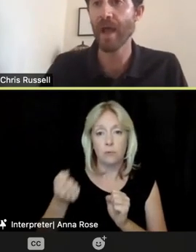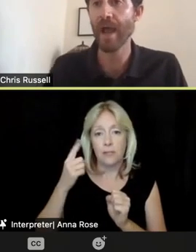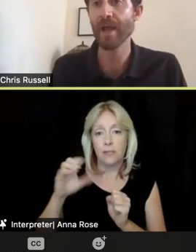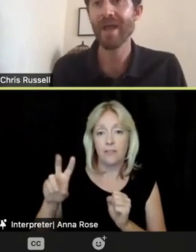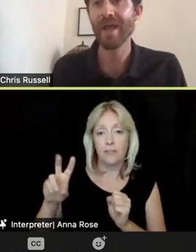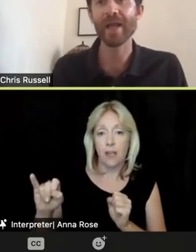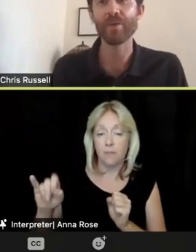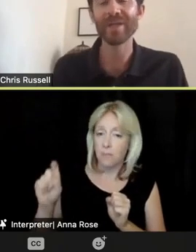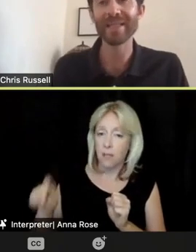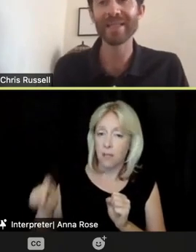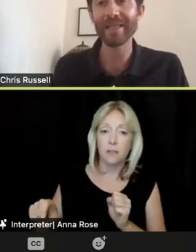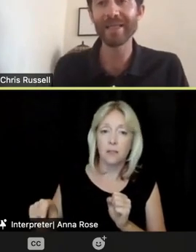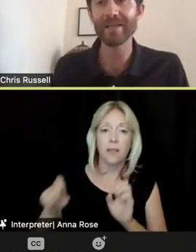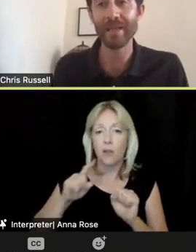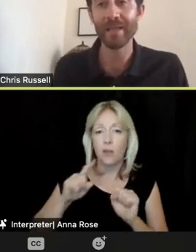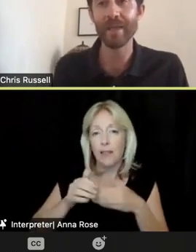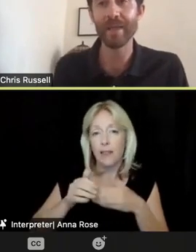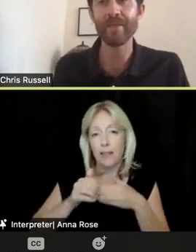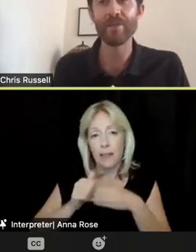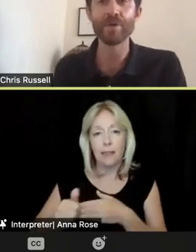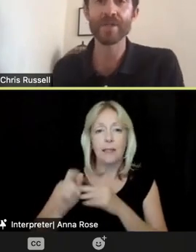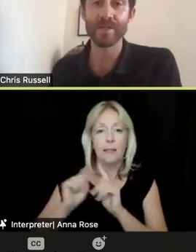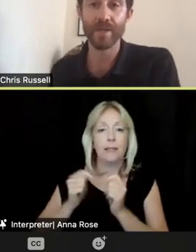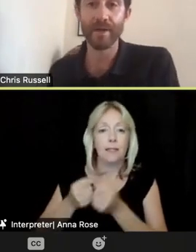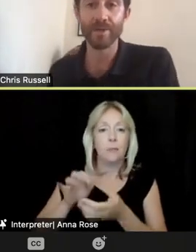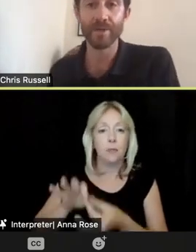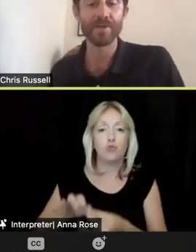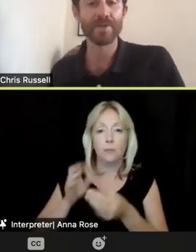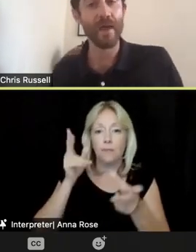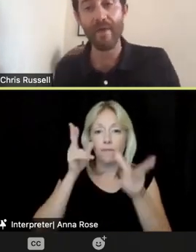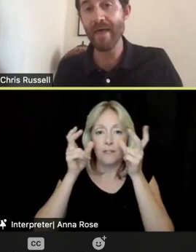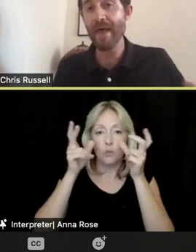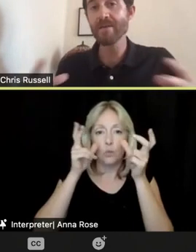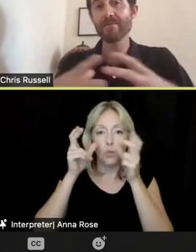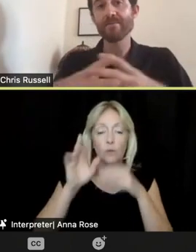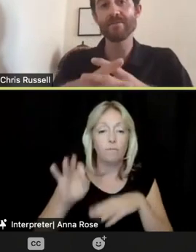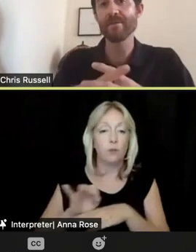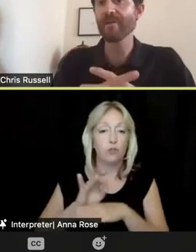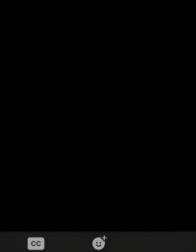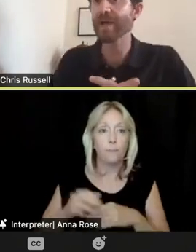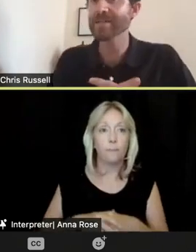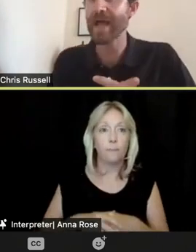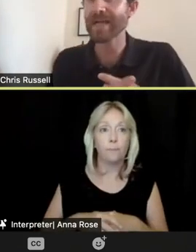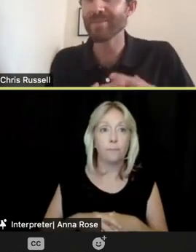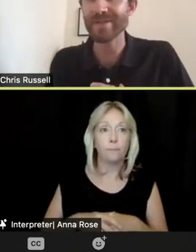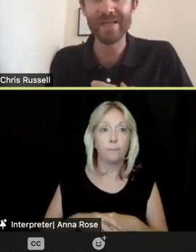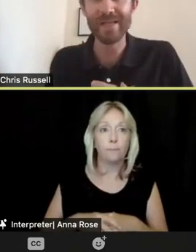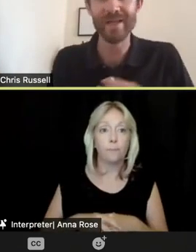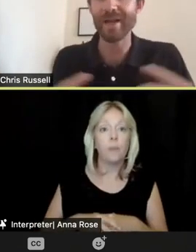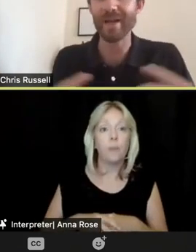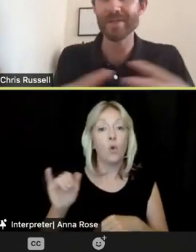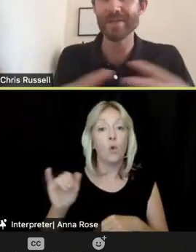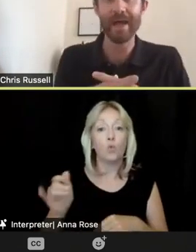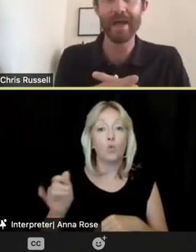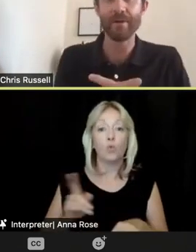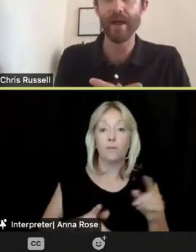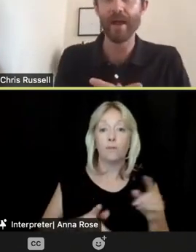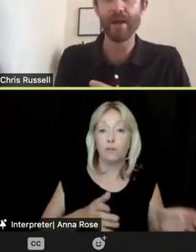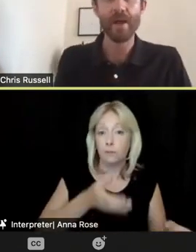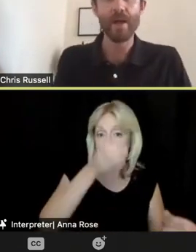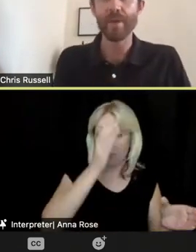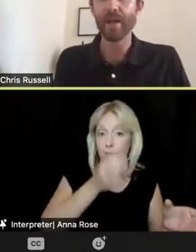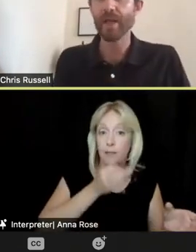of CVI and can really lead the team in those considerations. And then the various expertise can come